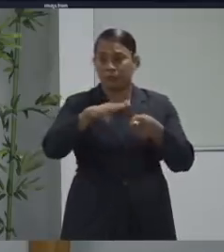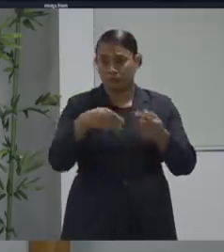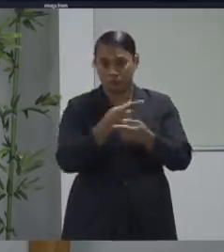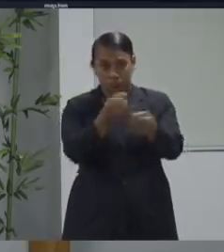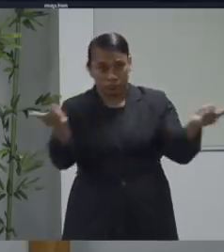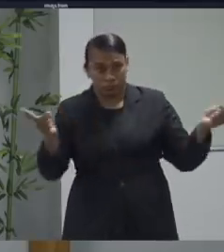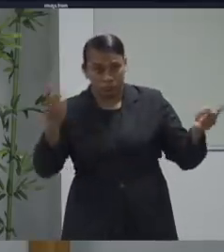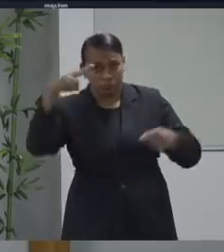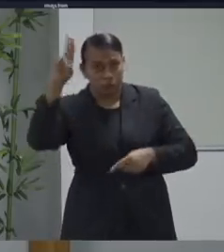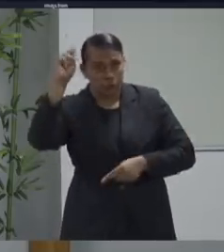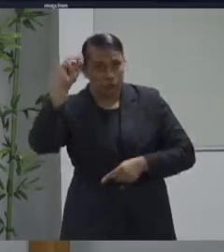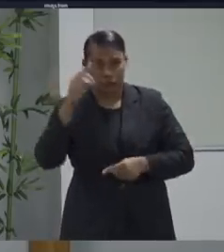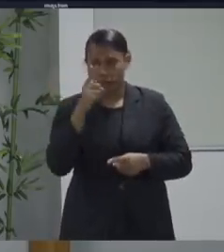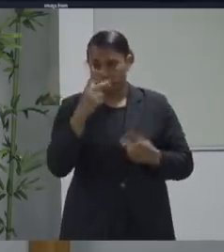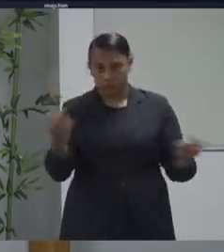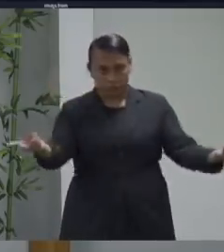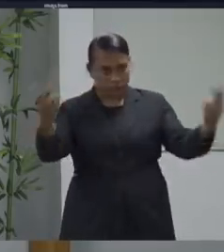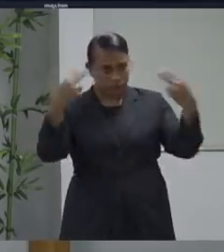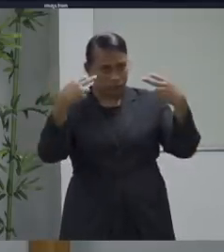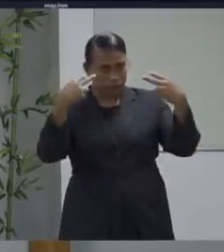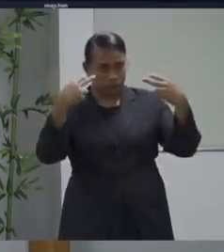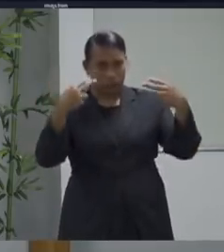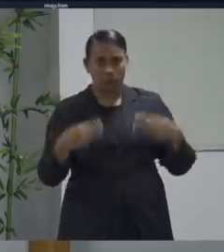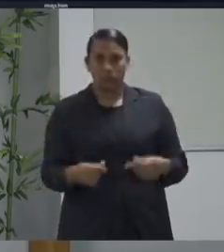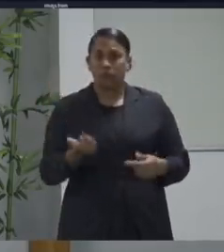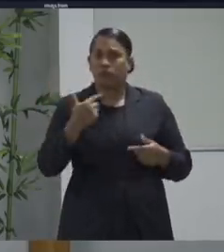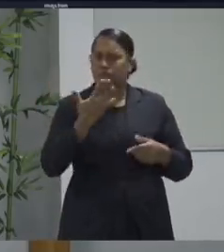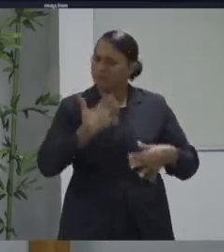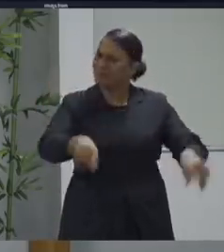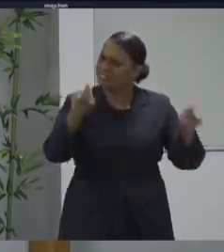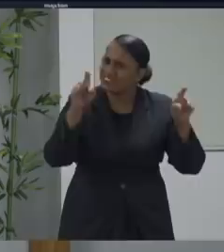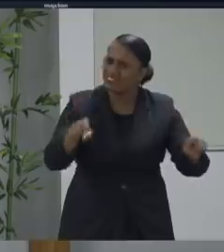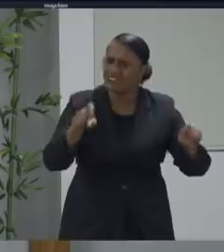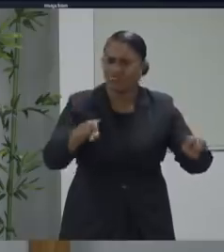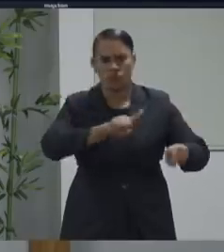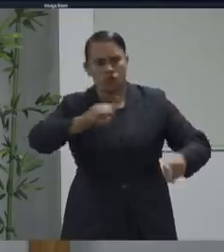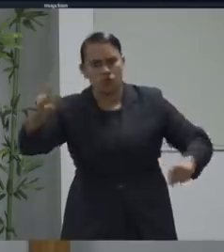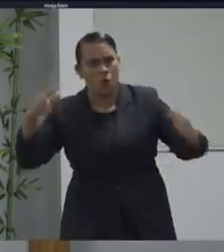again is this: stay at home, save lives.